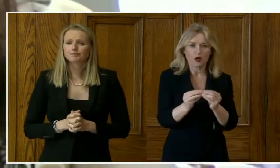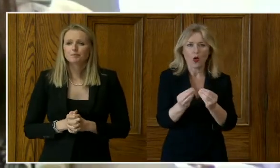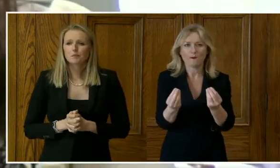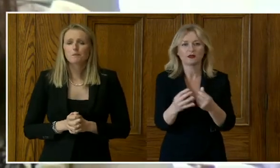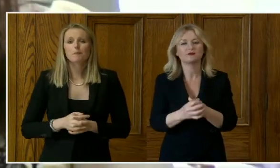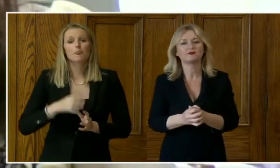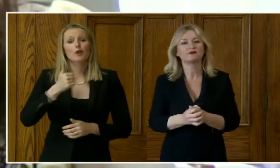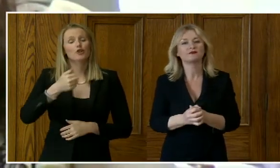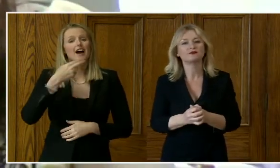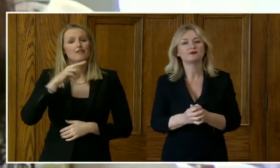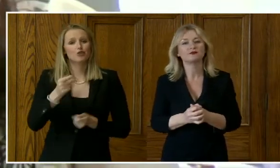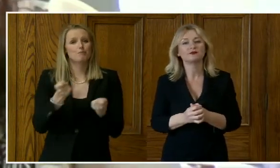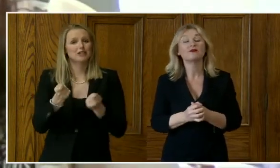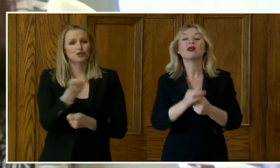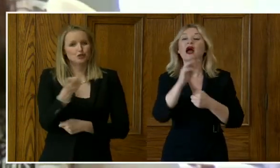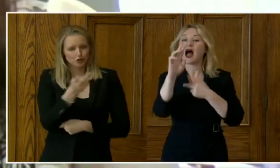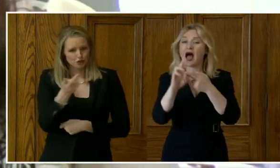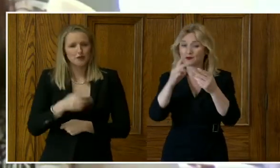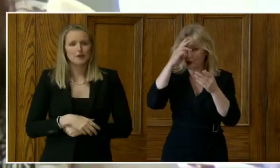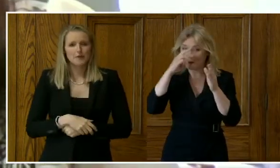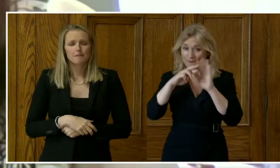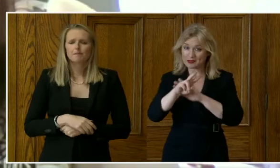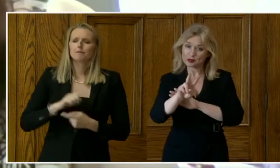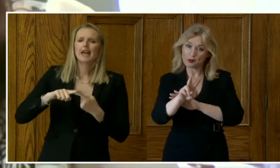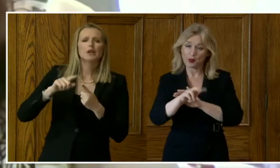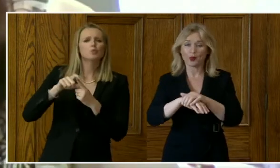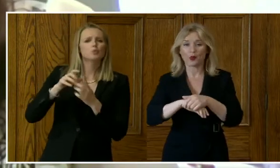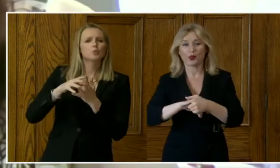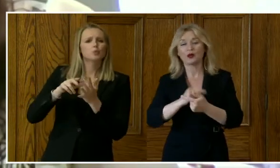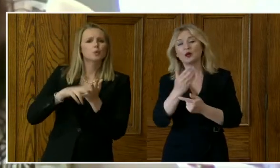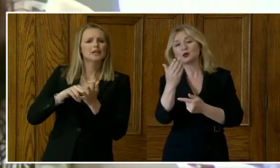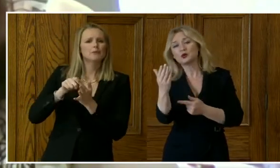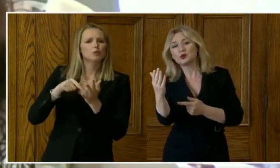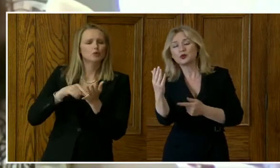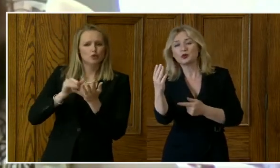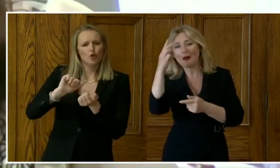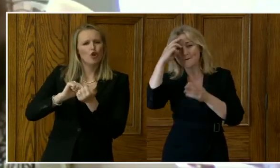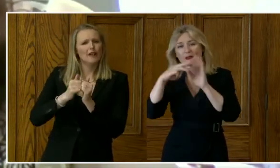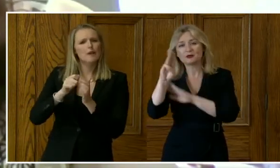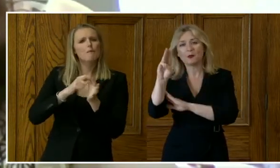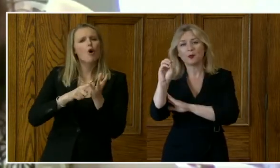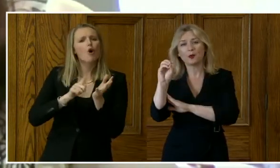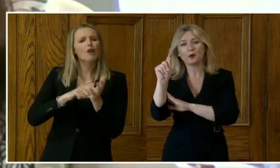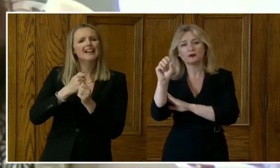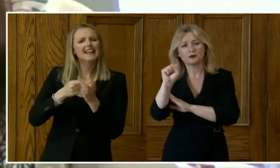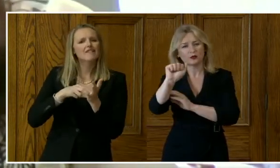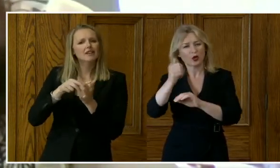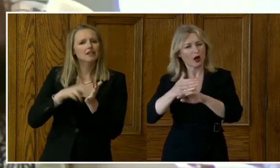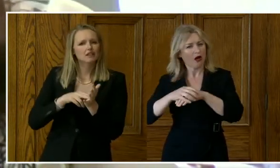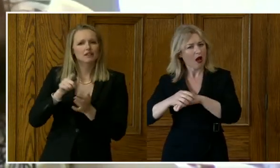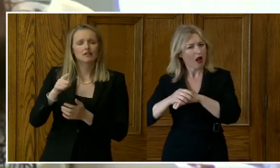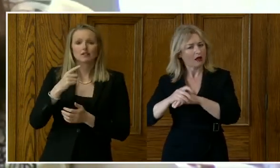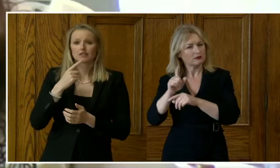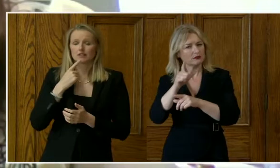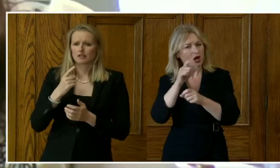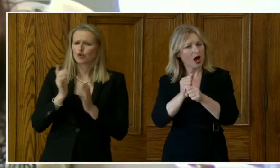Good afternoon, Ministers. To Edwin Poots, your colleague Paul Given has called for the controlled opening of church buildings as